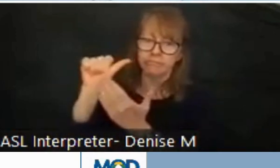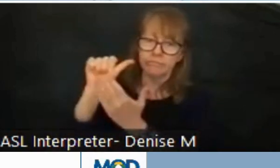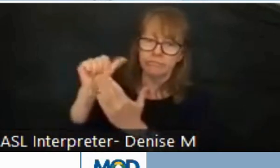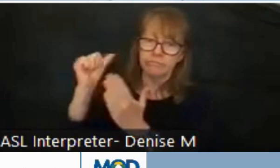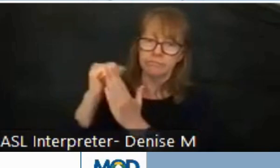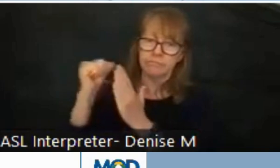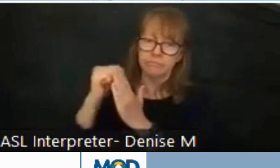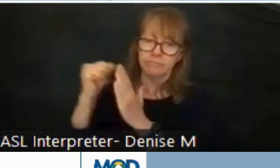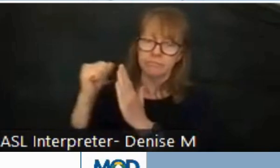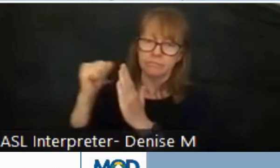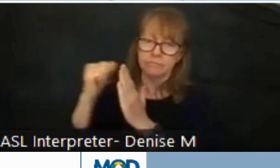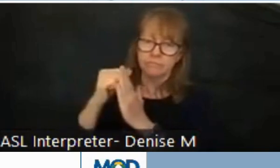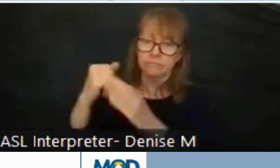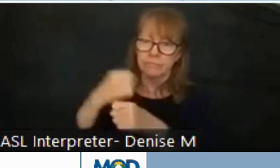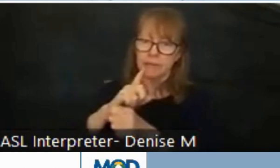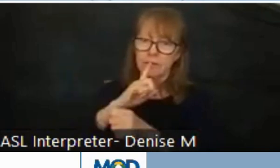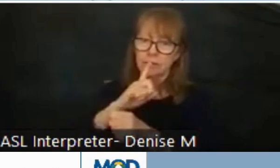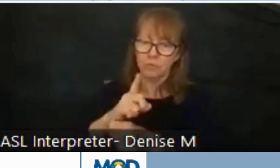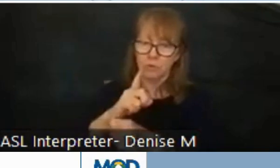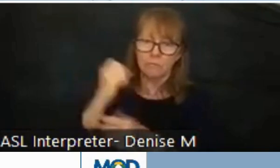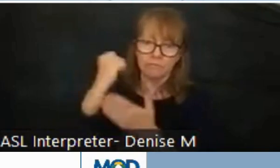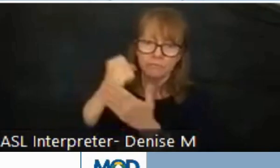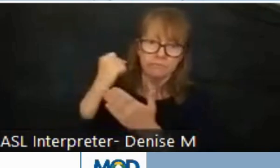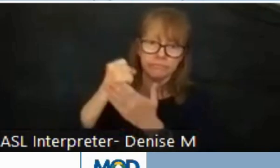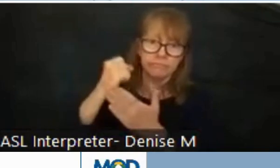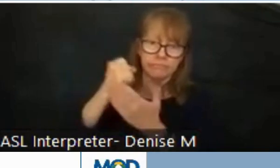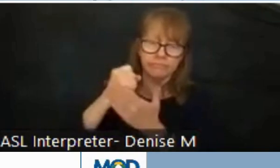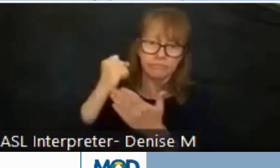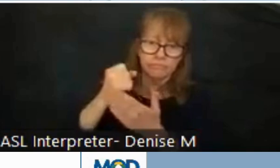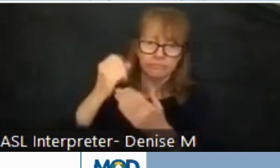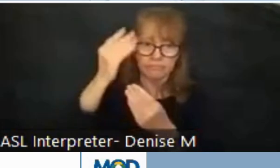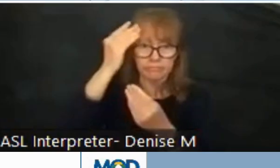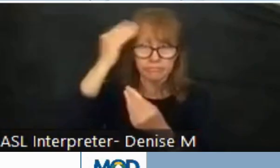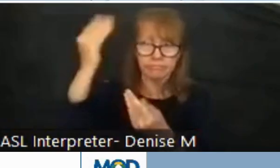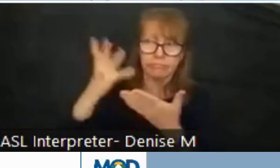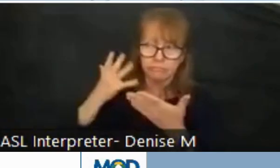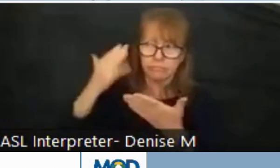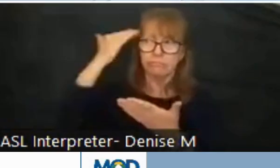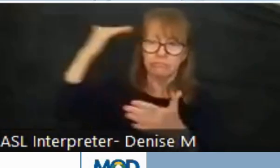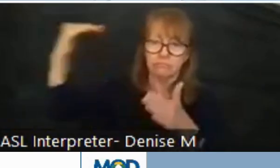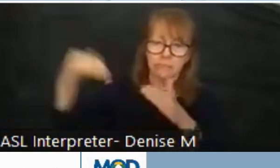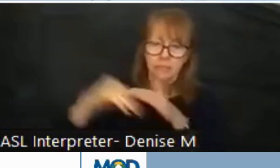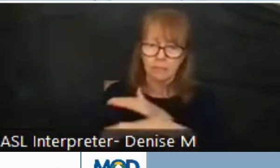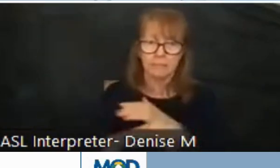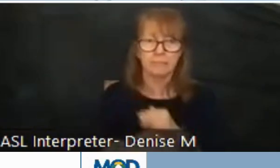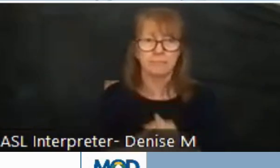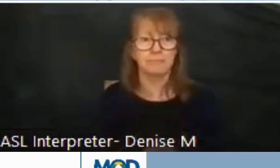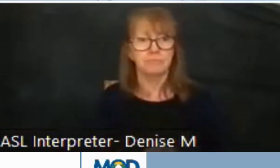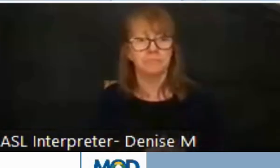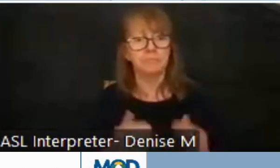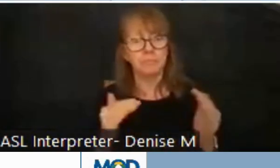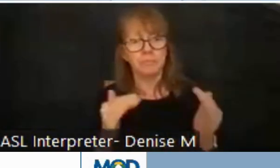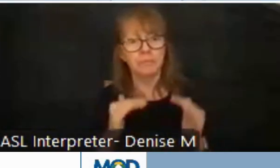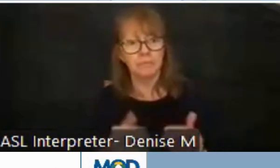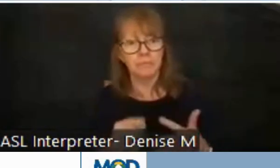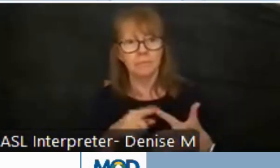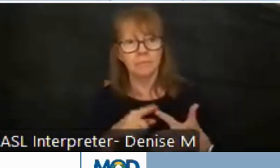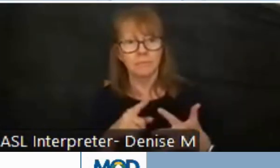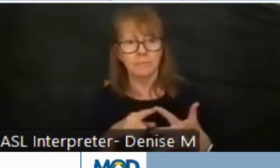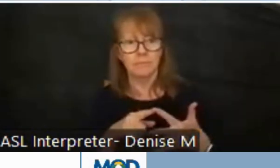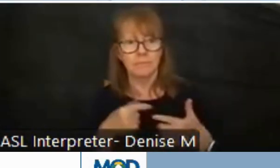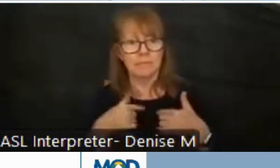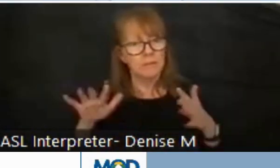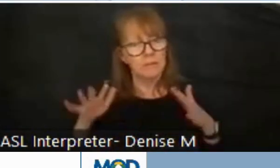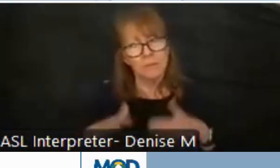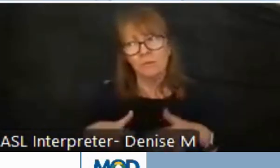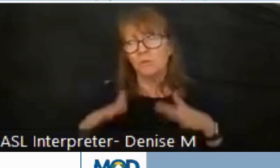sure that she knows that they're coming in. The next one. I get a lot of anxiety when I have